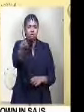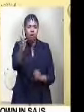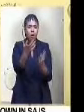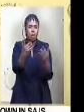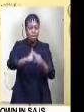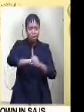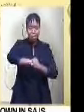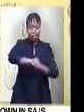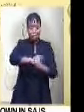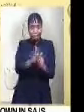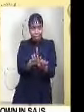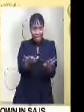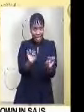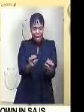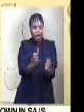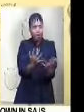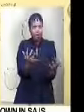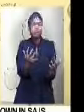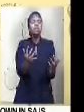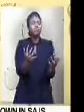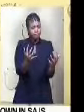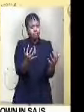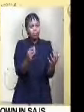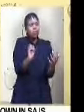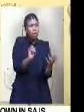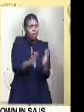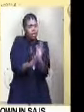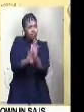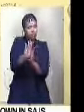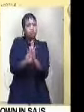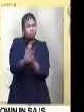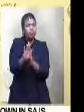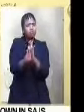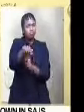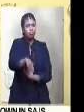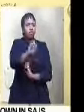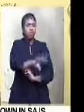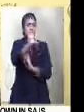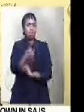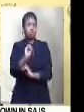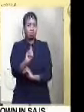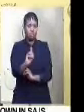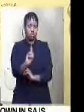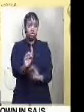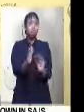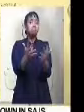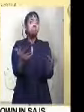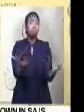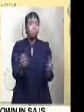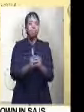this does represent real progress. The measures we have taken, such as